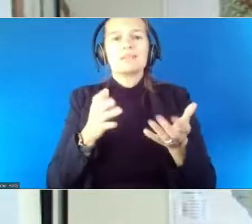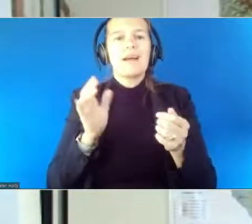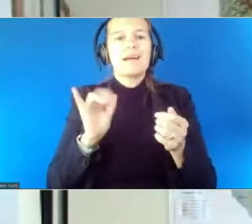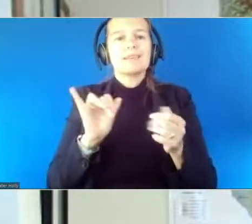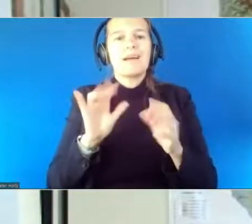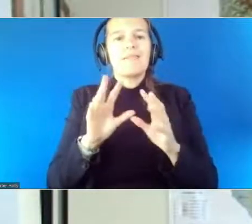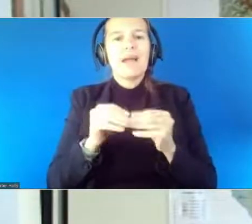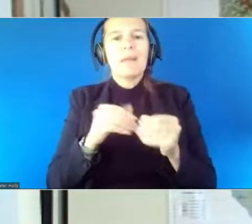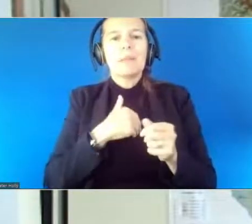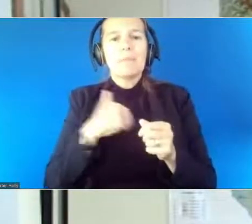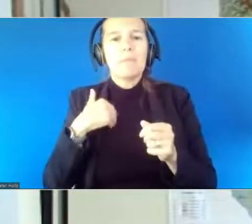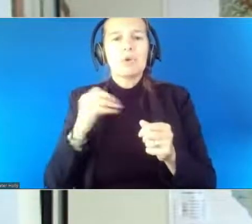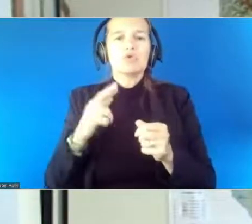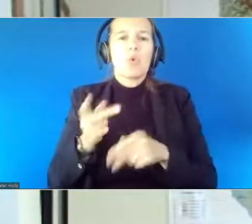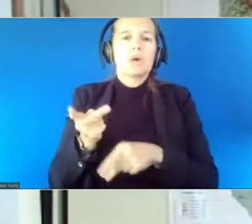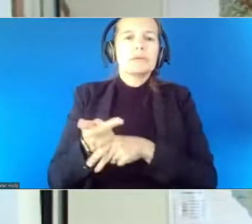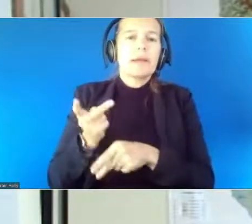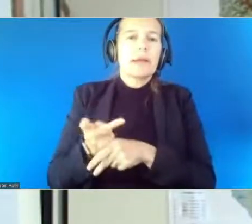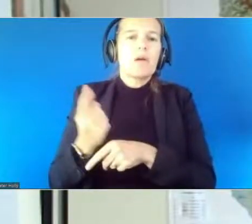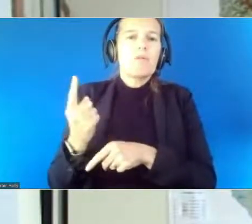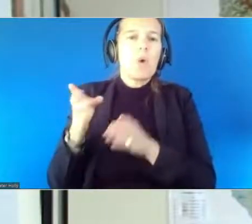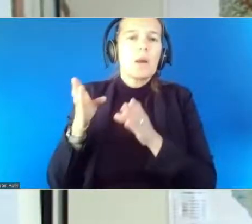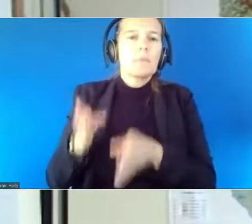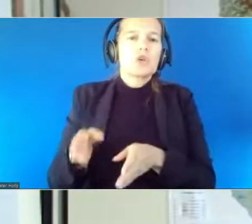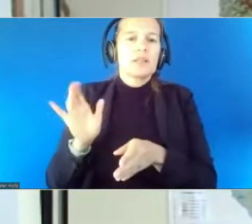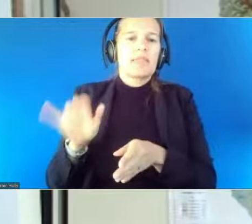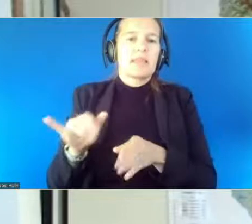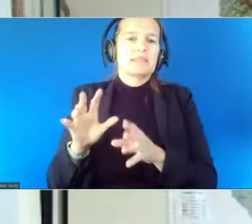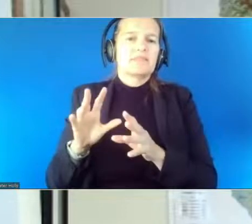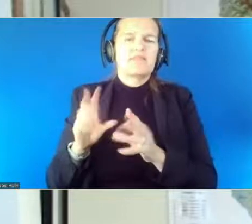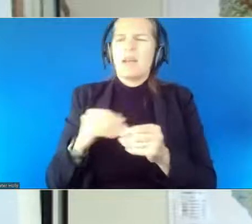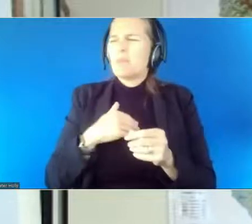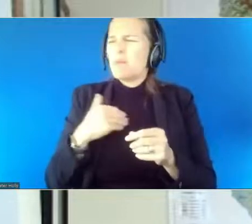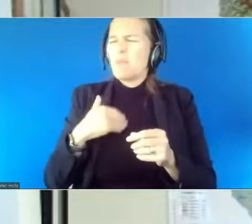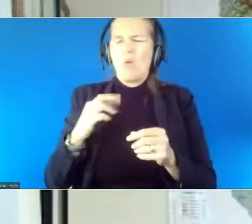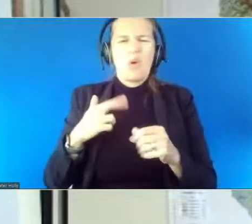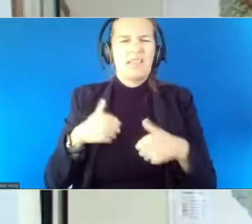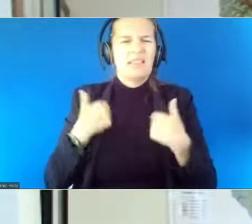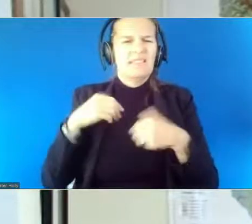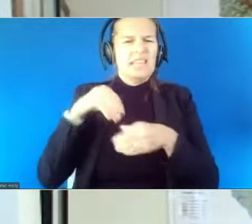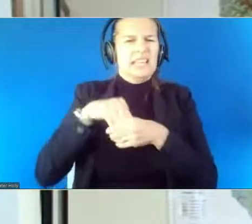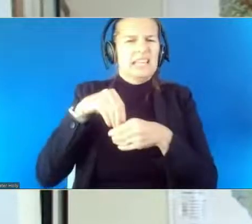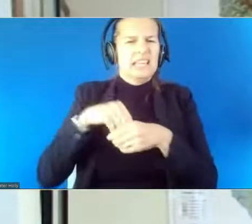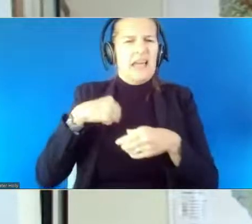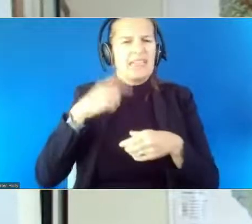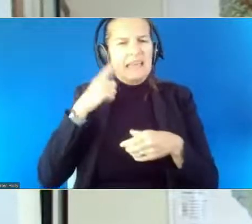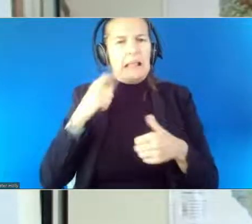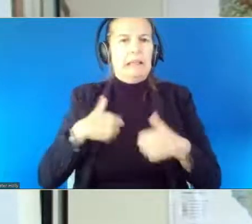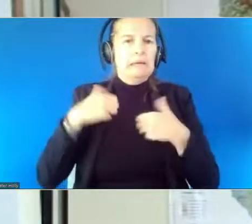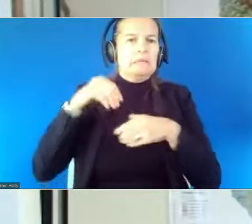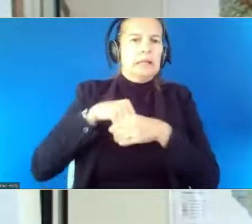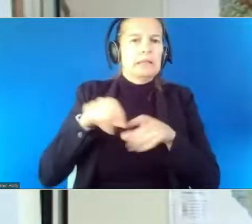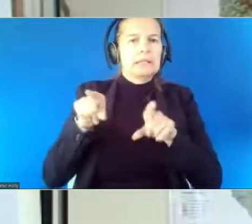taking care of one person who's a family member, or if they're live-in. I think that's what it was, live-in.